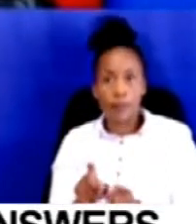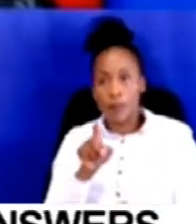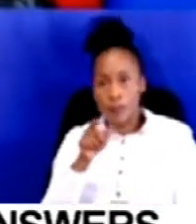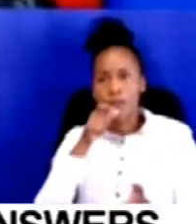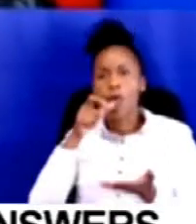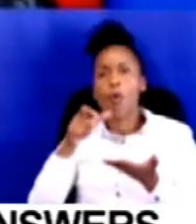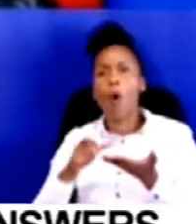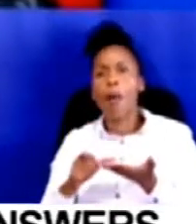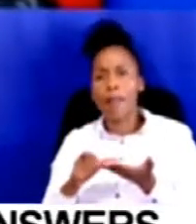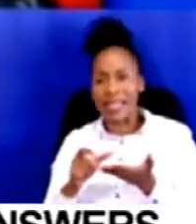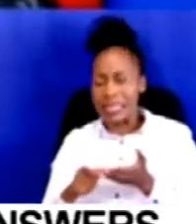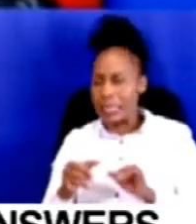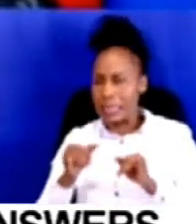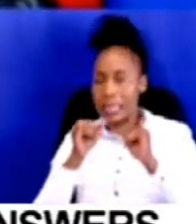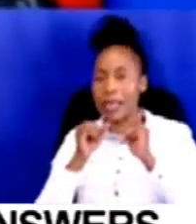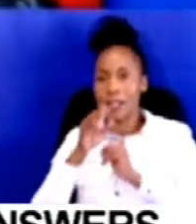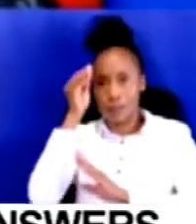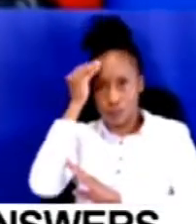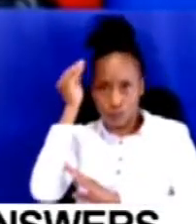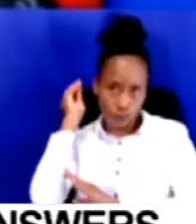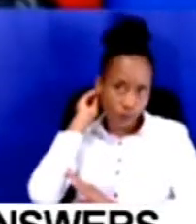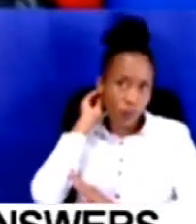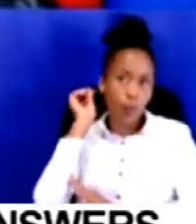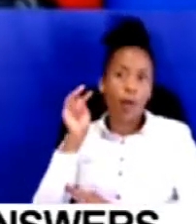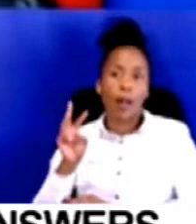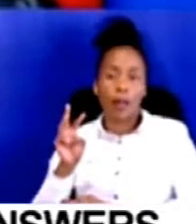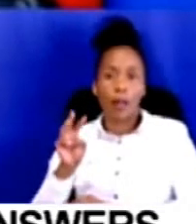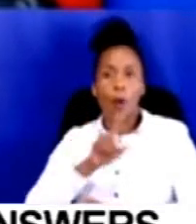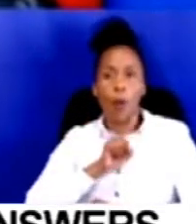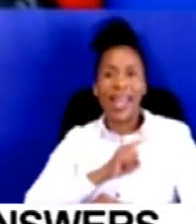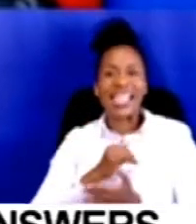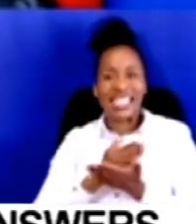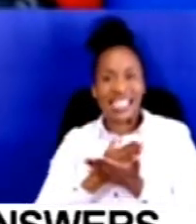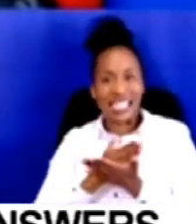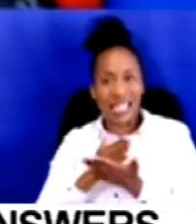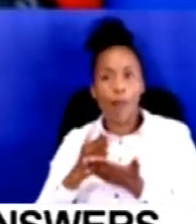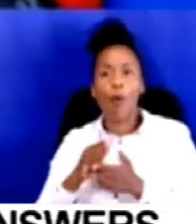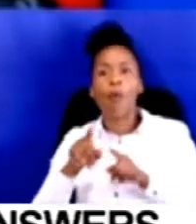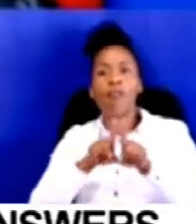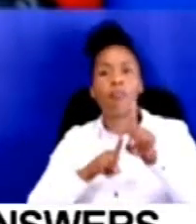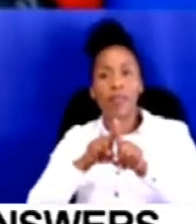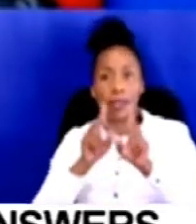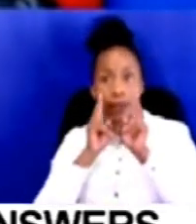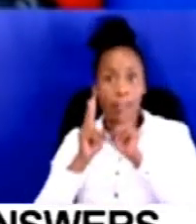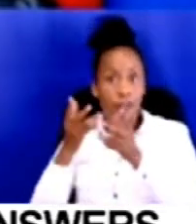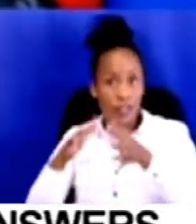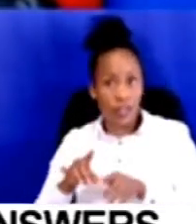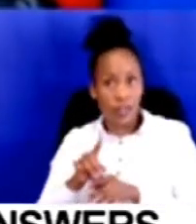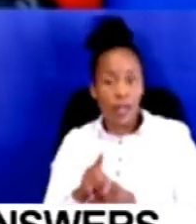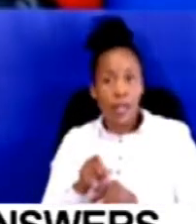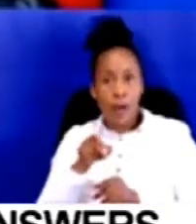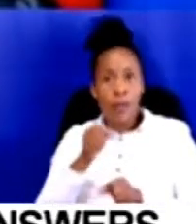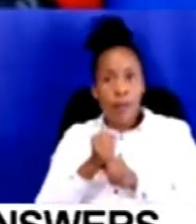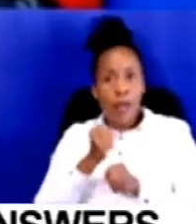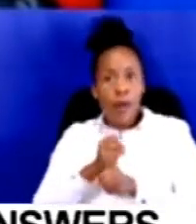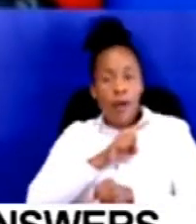comment very serious, because some of the failures that we've observed is due to